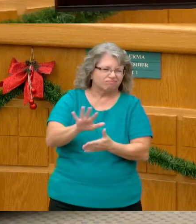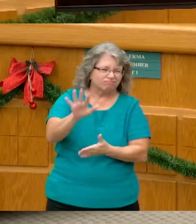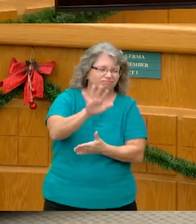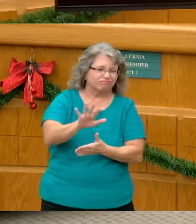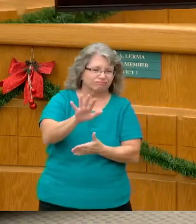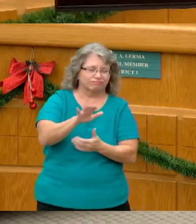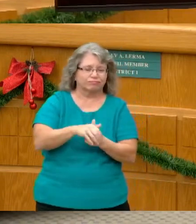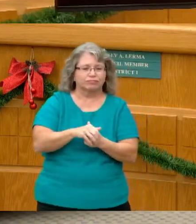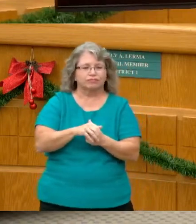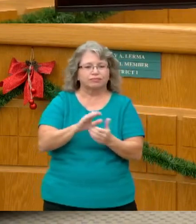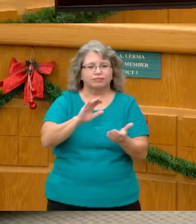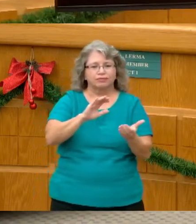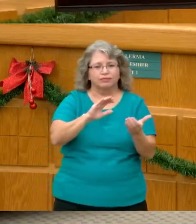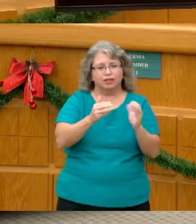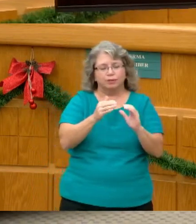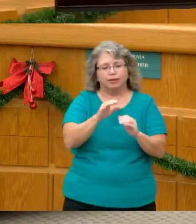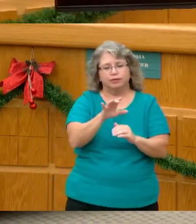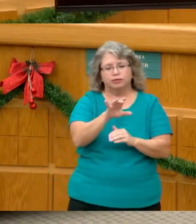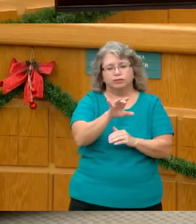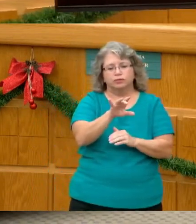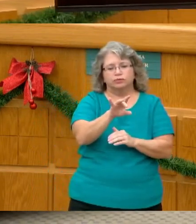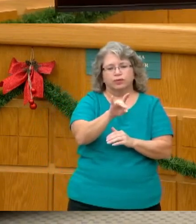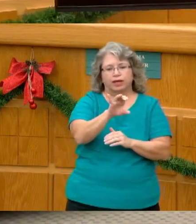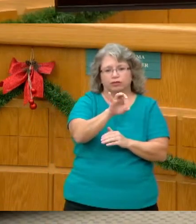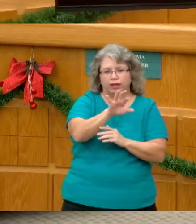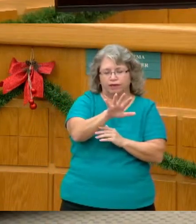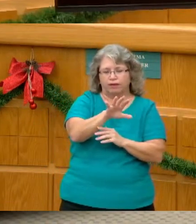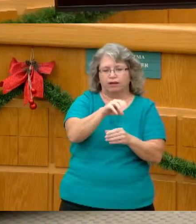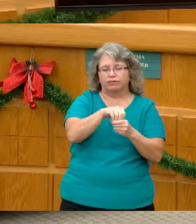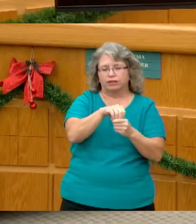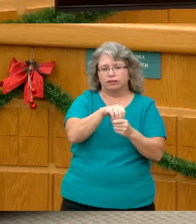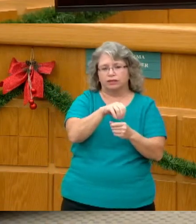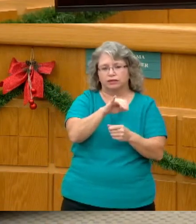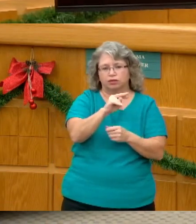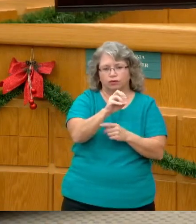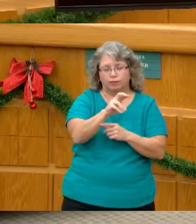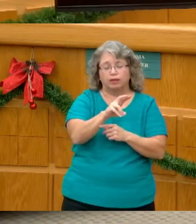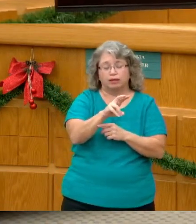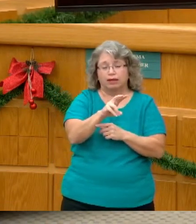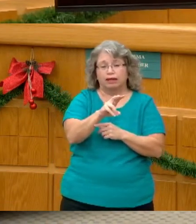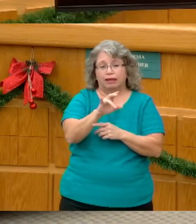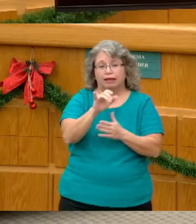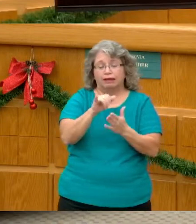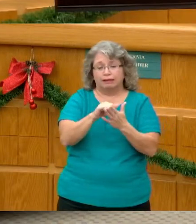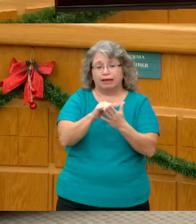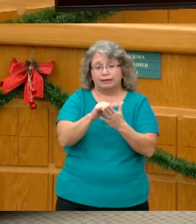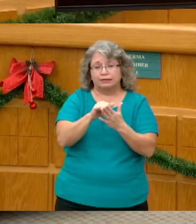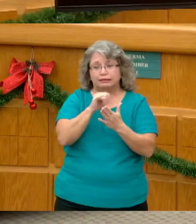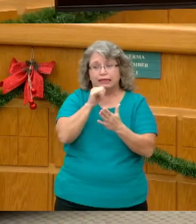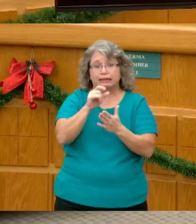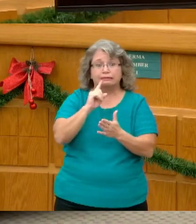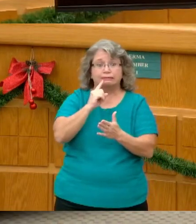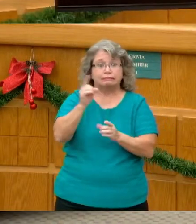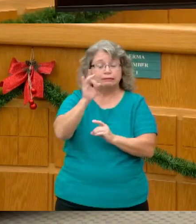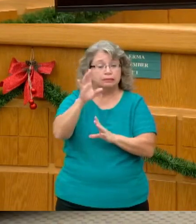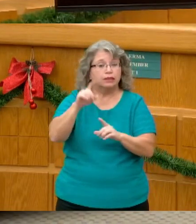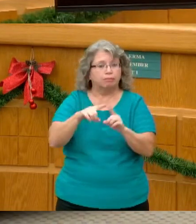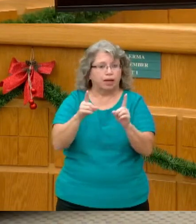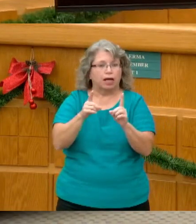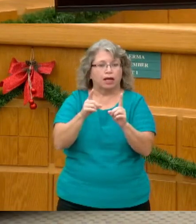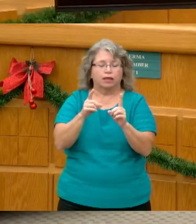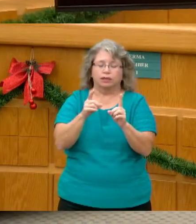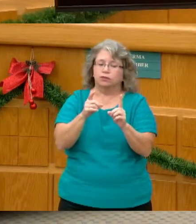November. So not a significant jump, but enough to say, hey, let's take a better look at this. So next slide,